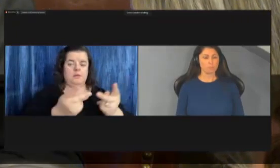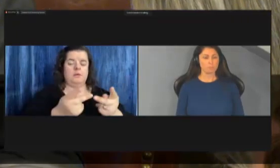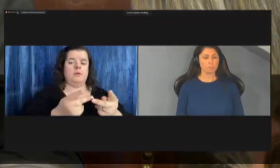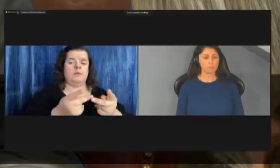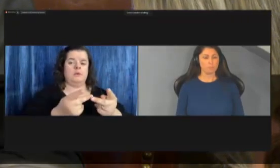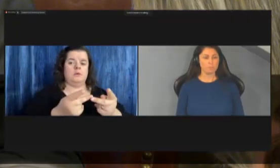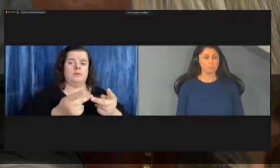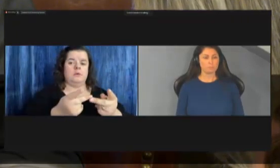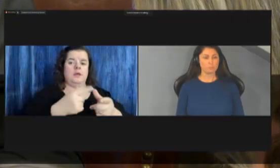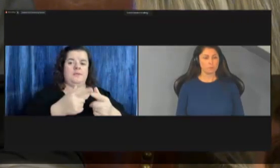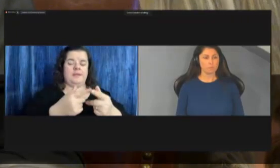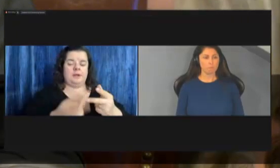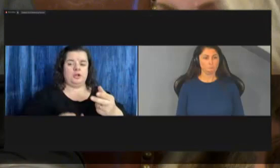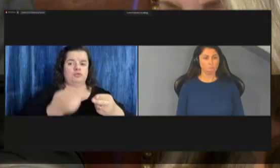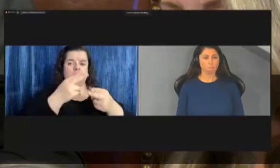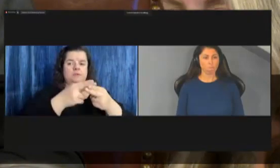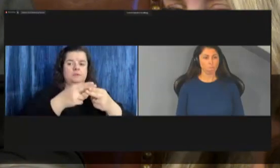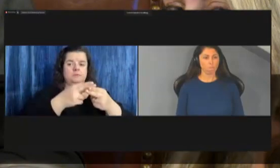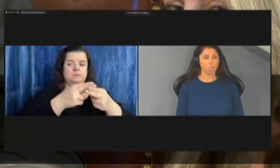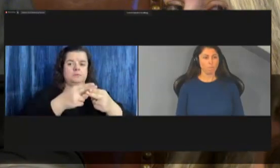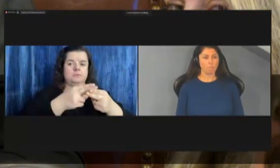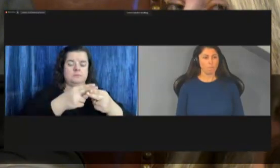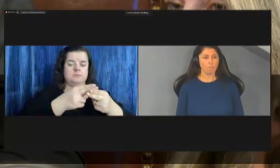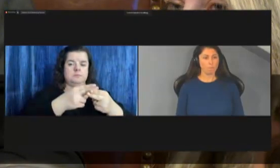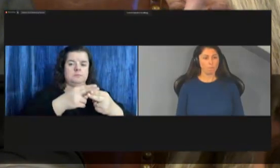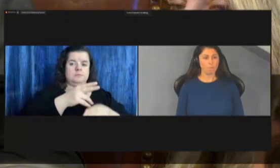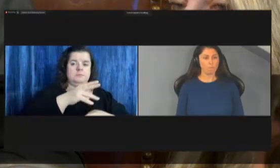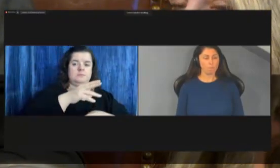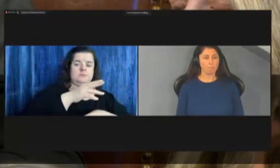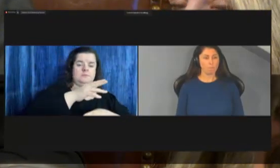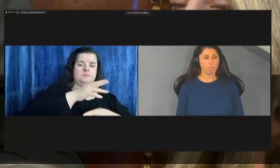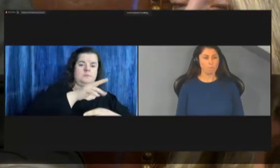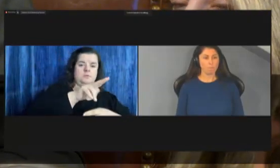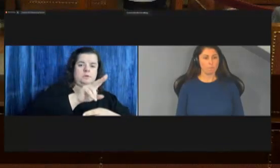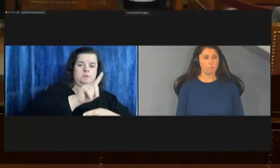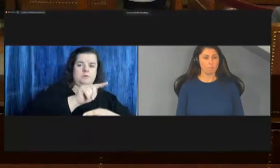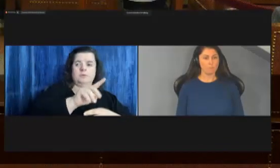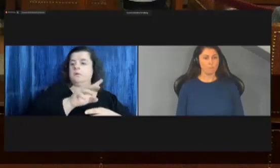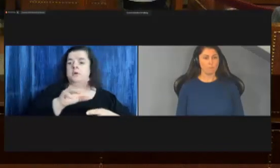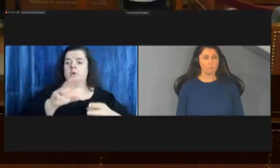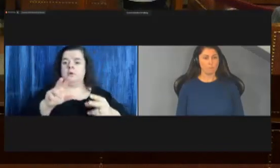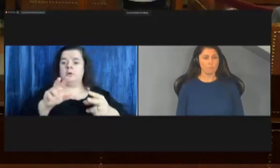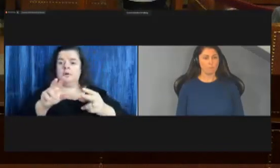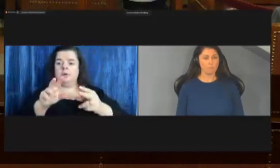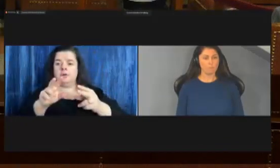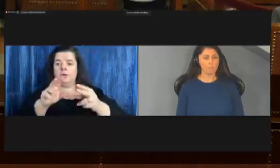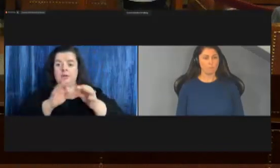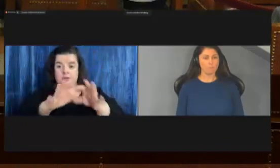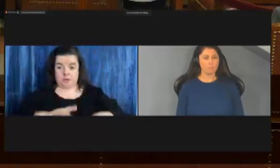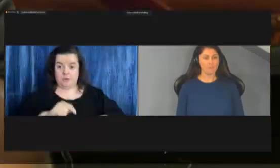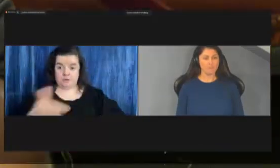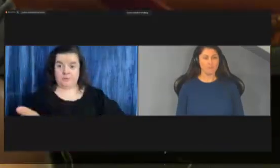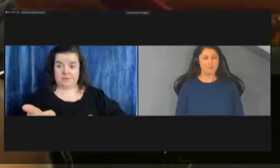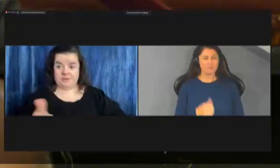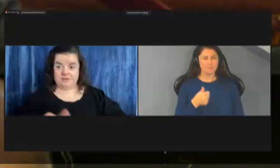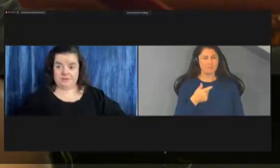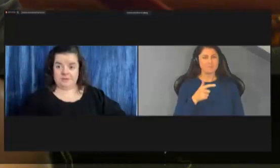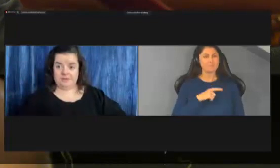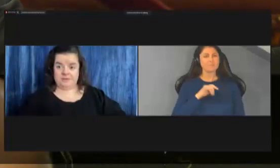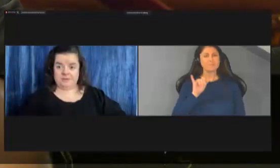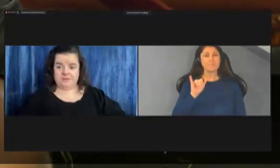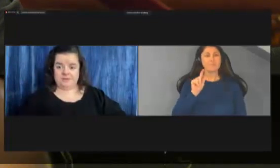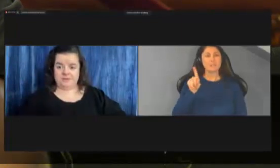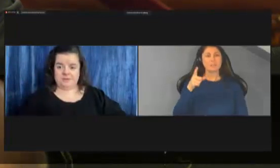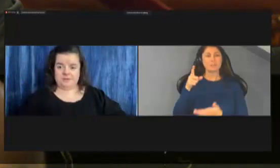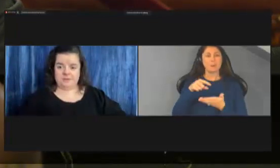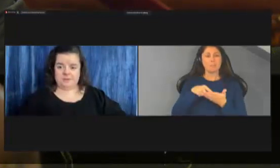and then increase it to 57,321. No. So you're just, it's being paid out of the general fund rather than a